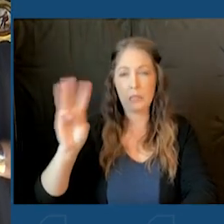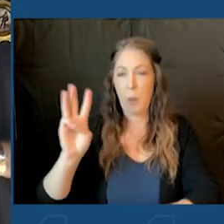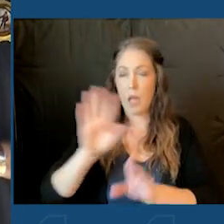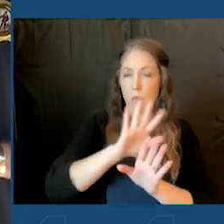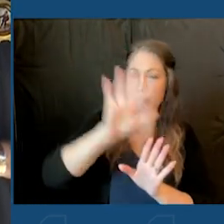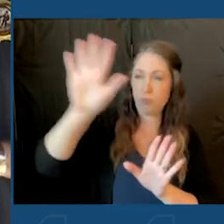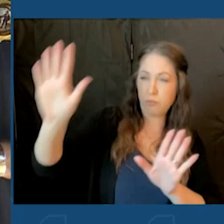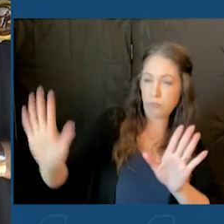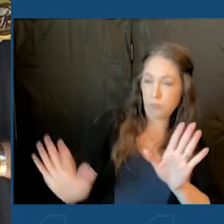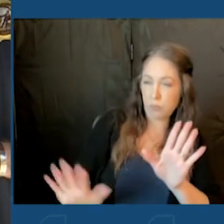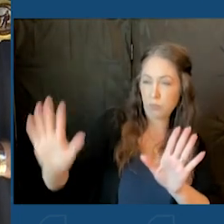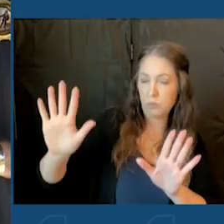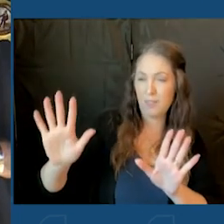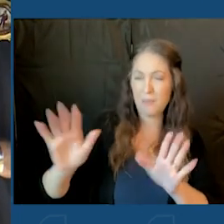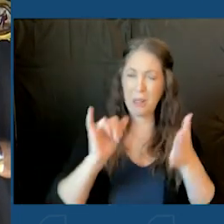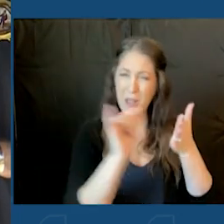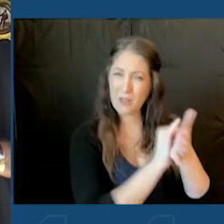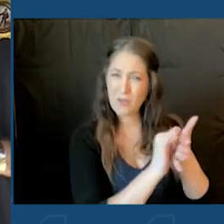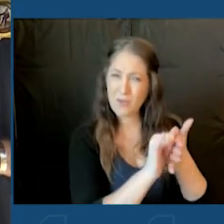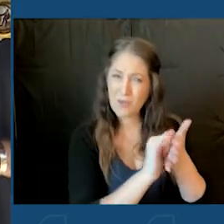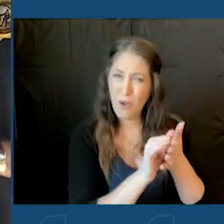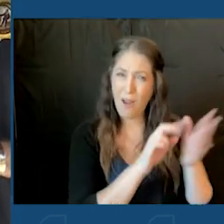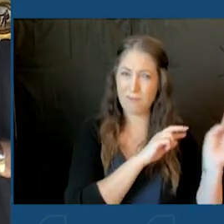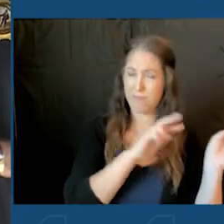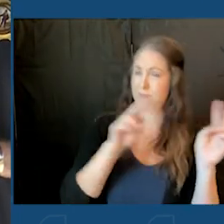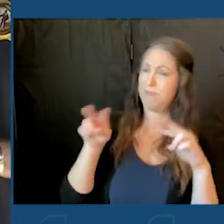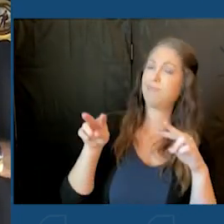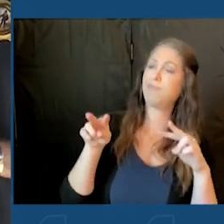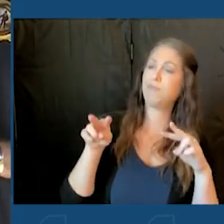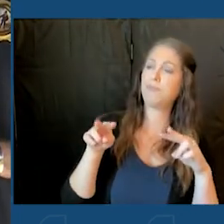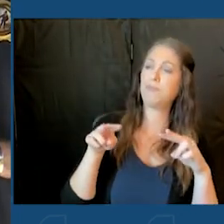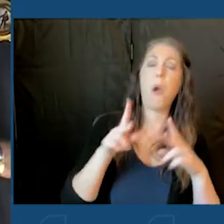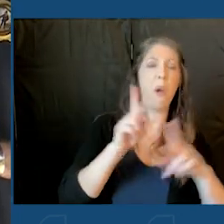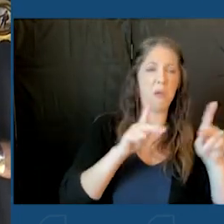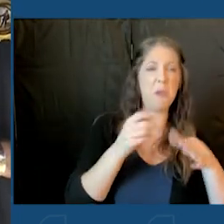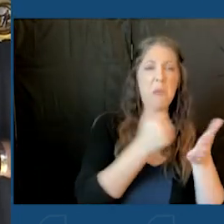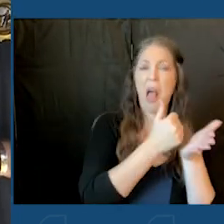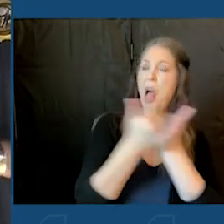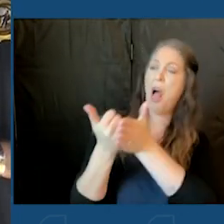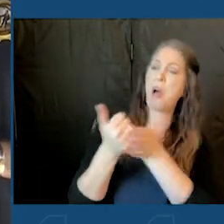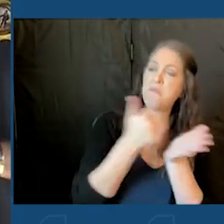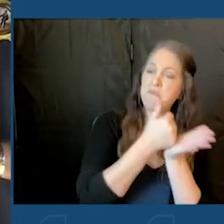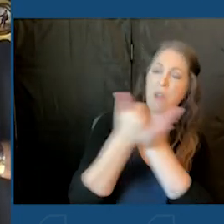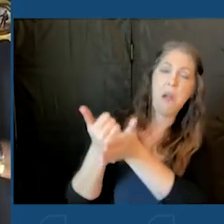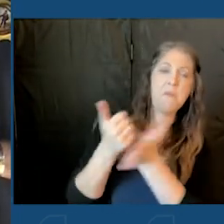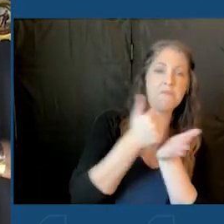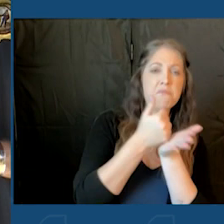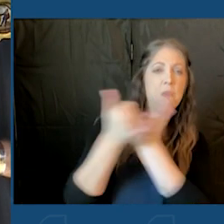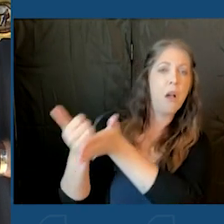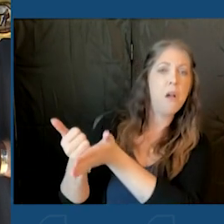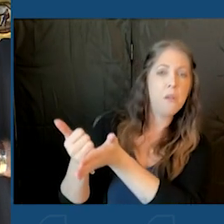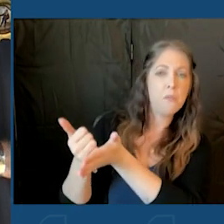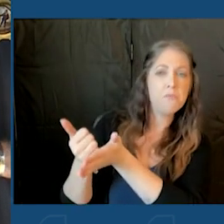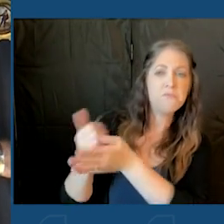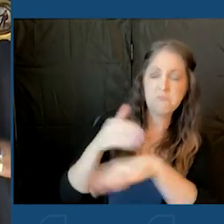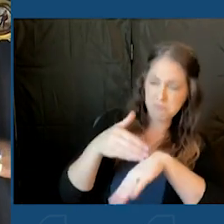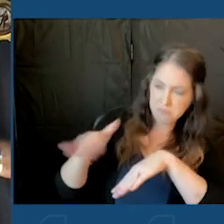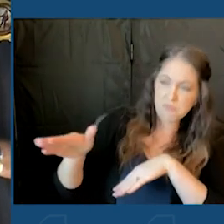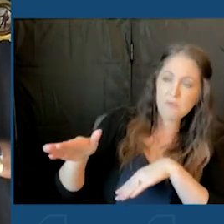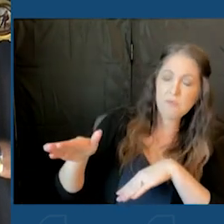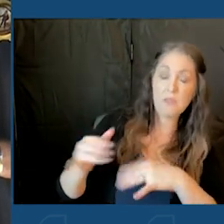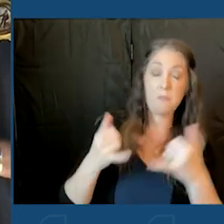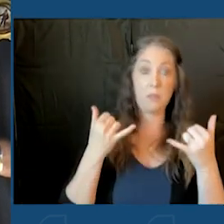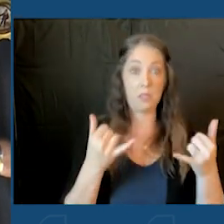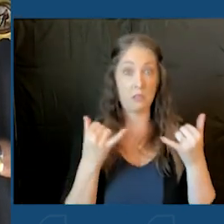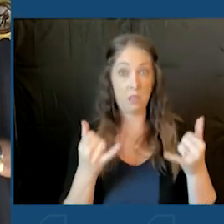York would watch from a distance. We sent people. We were always the ones sending help to those places. And now we're in a situation